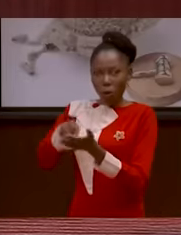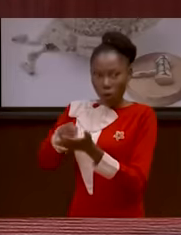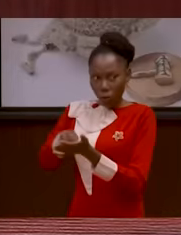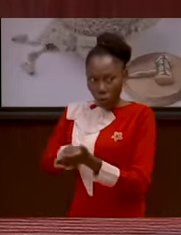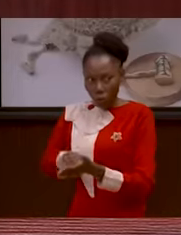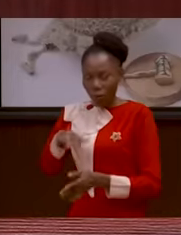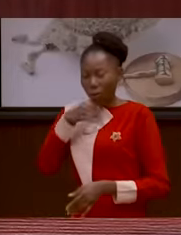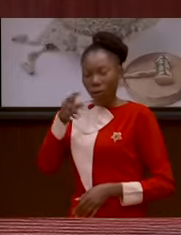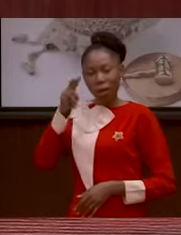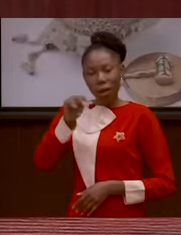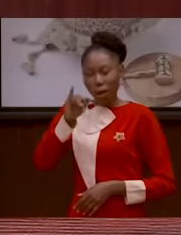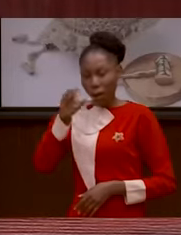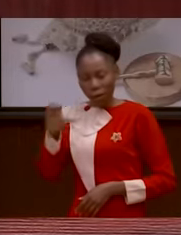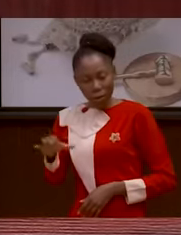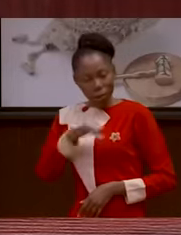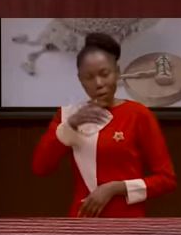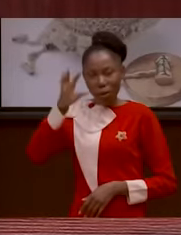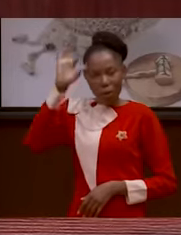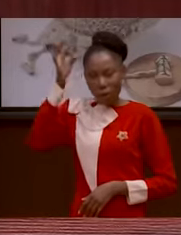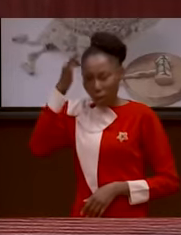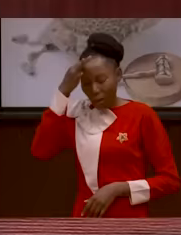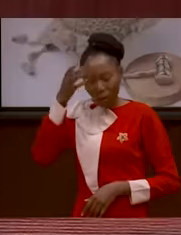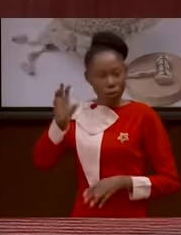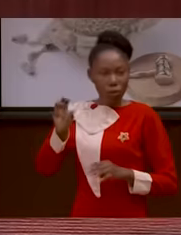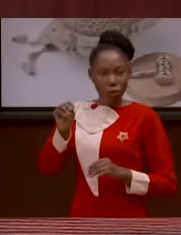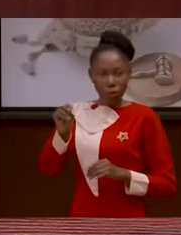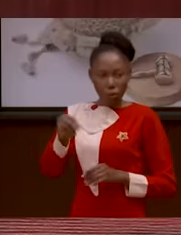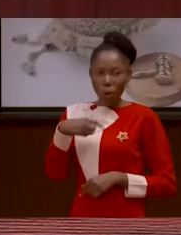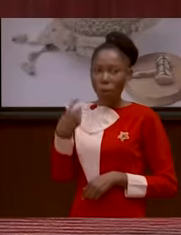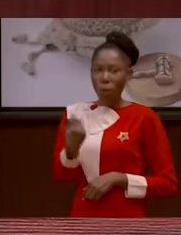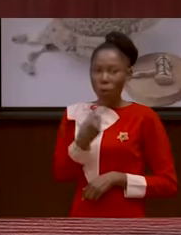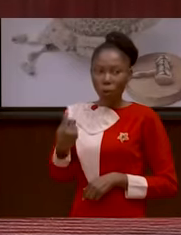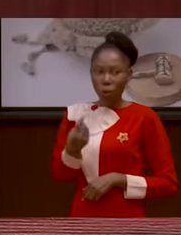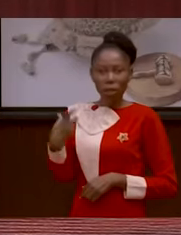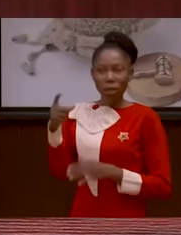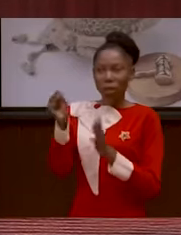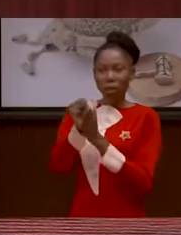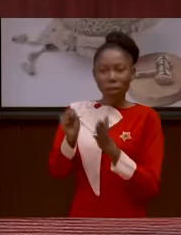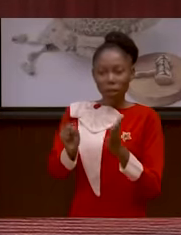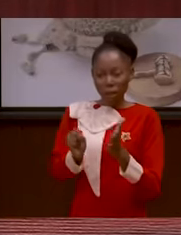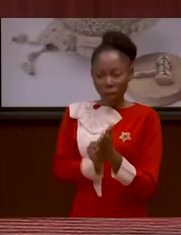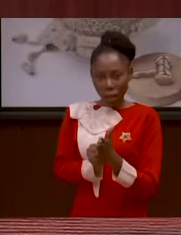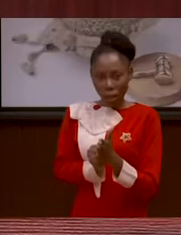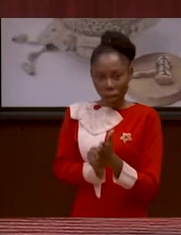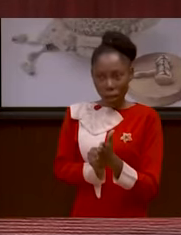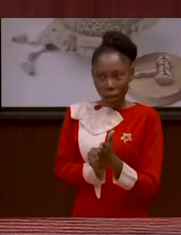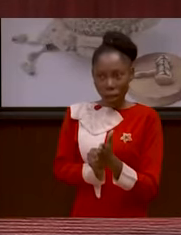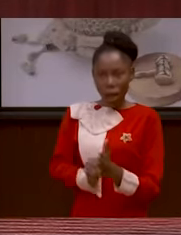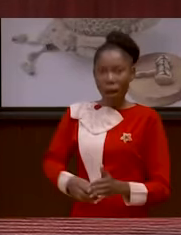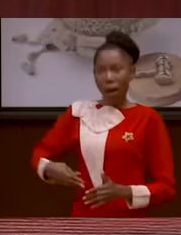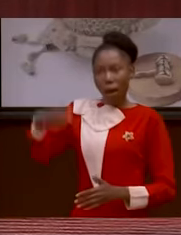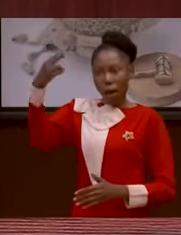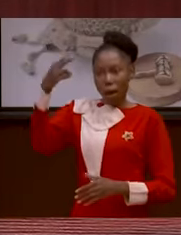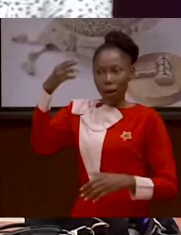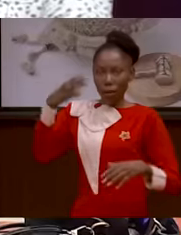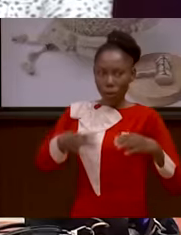not NIC, not federal high court, not magistrate court, only at the state high court. Sorry,